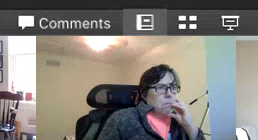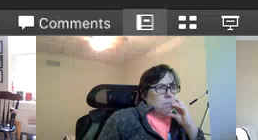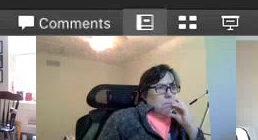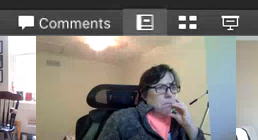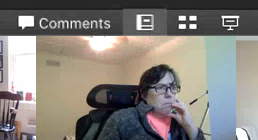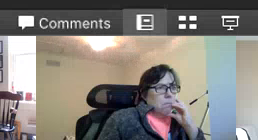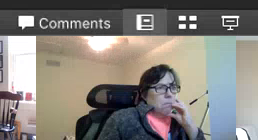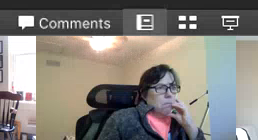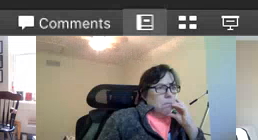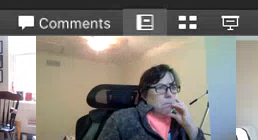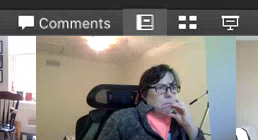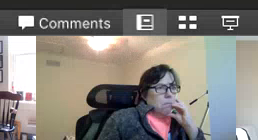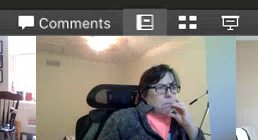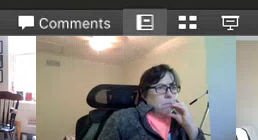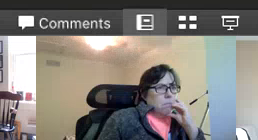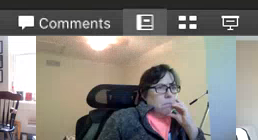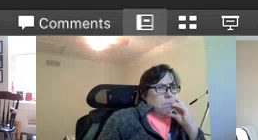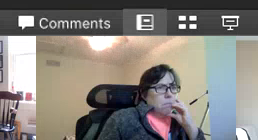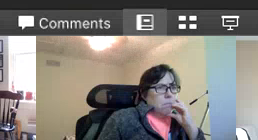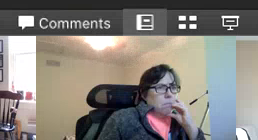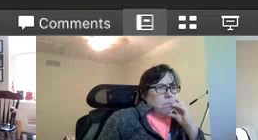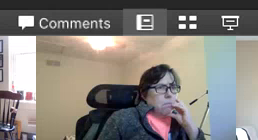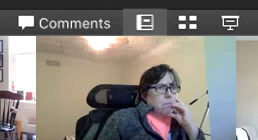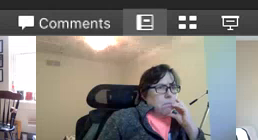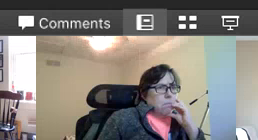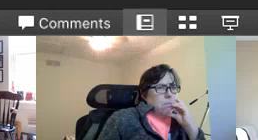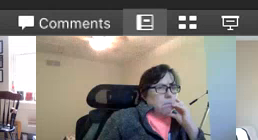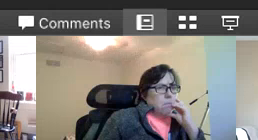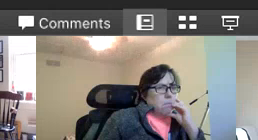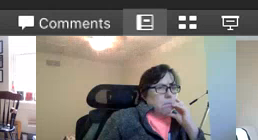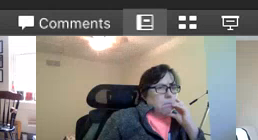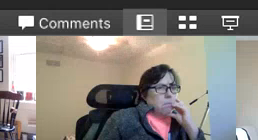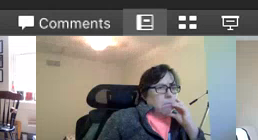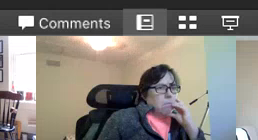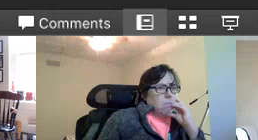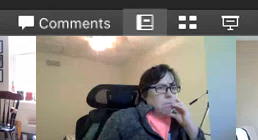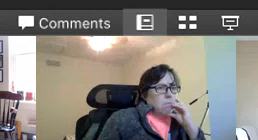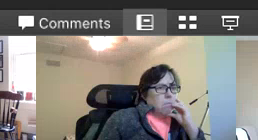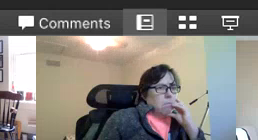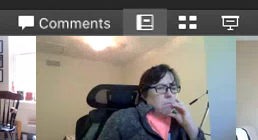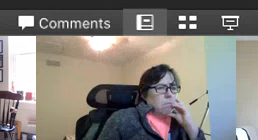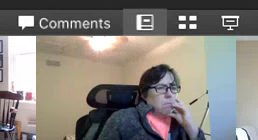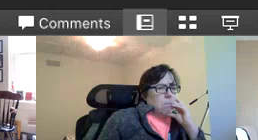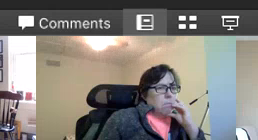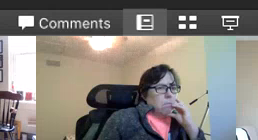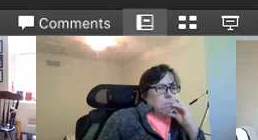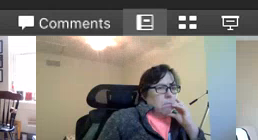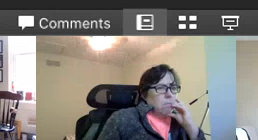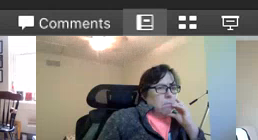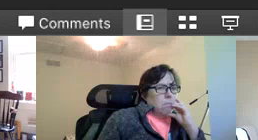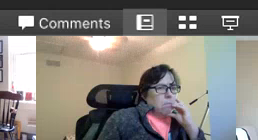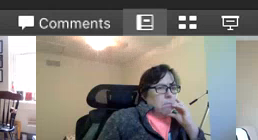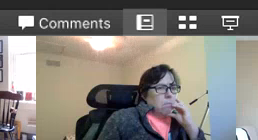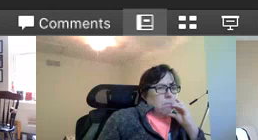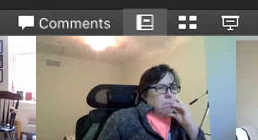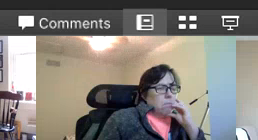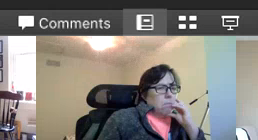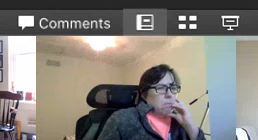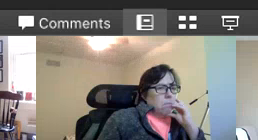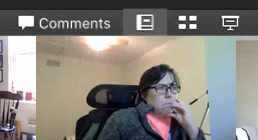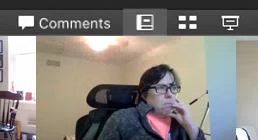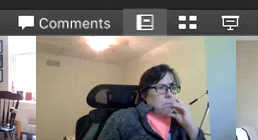you're chatting. And then at the very bottom, Gina, there should be a reply where you can make add a